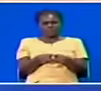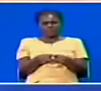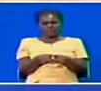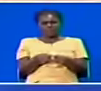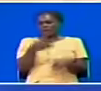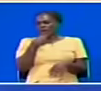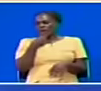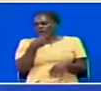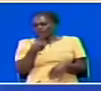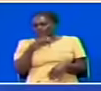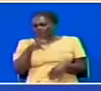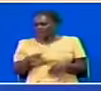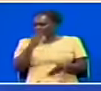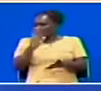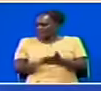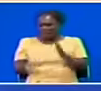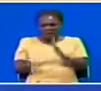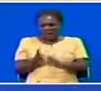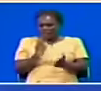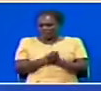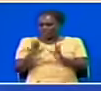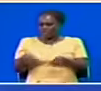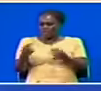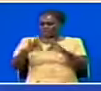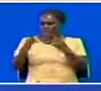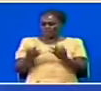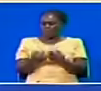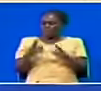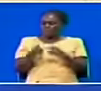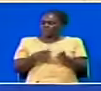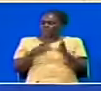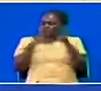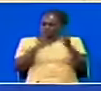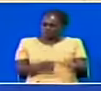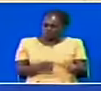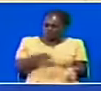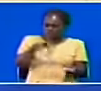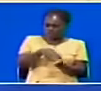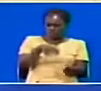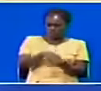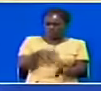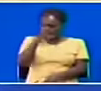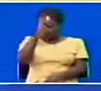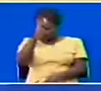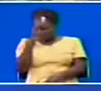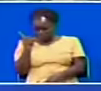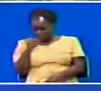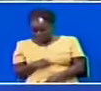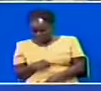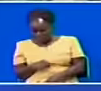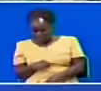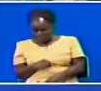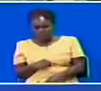the father, nothing has been done to the family despite reporting the incident to the police.